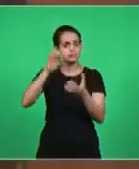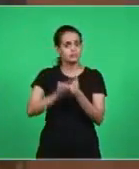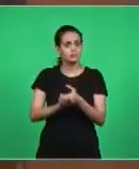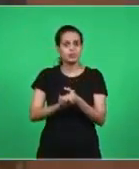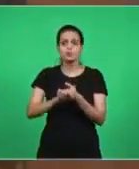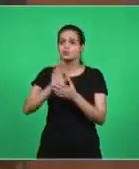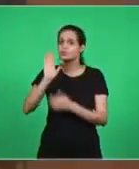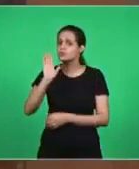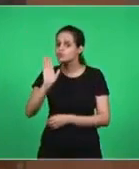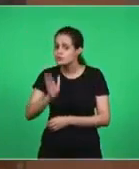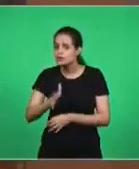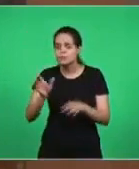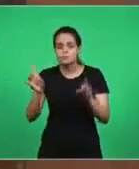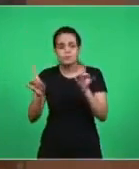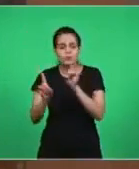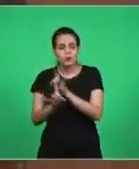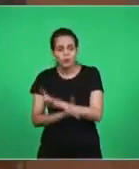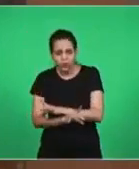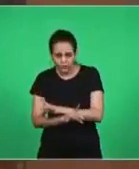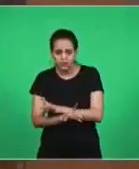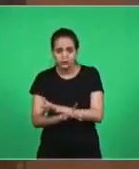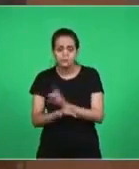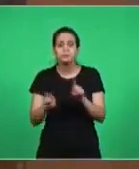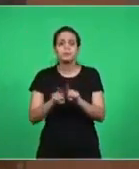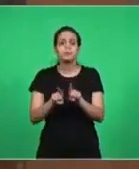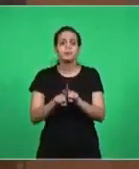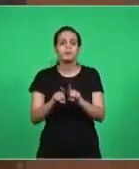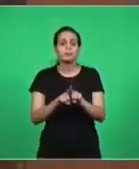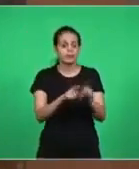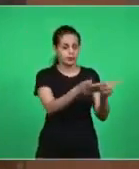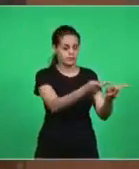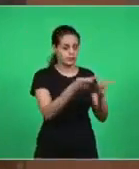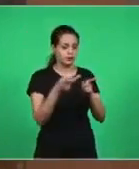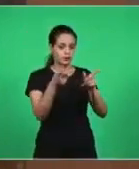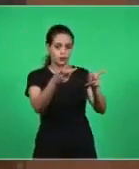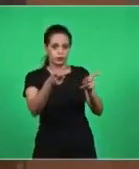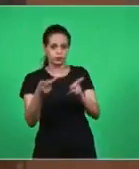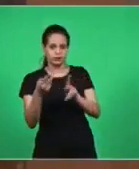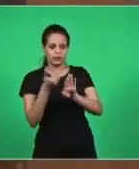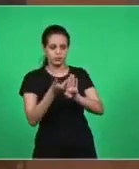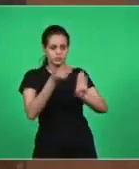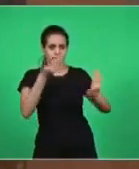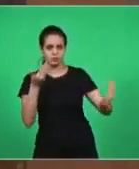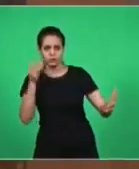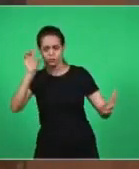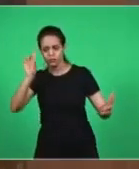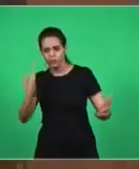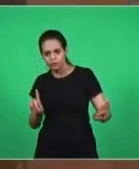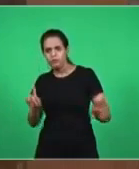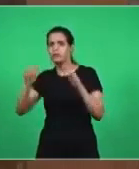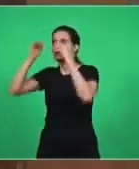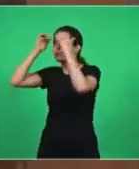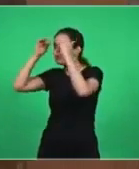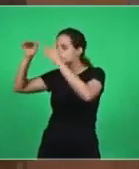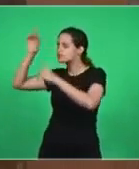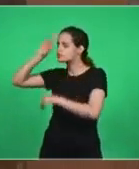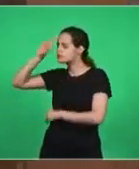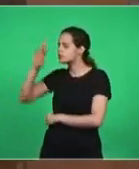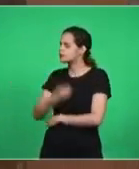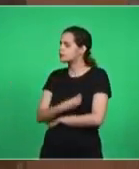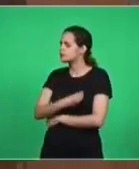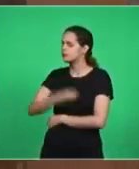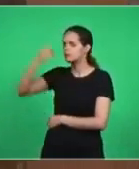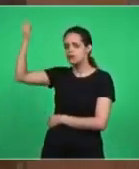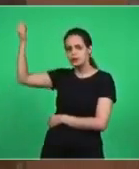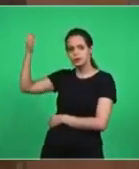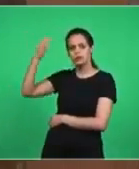has he prepared? The wedding is ready, and he has invited his guests. So sanctification is to live in according